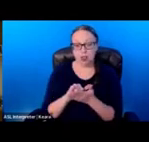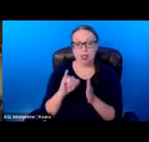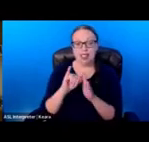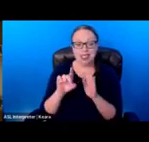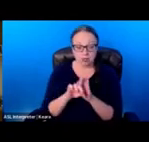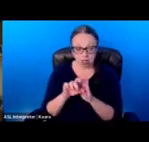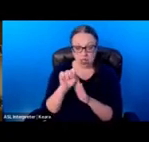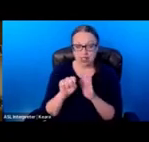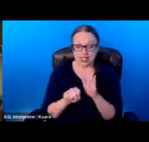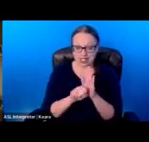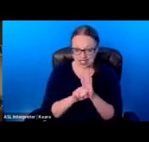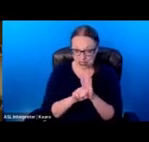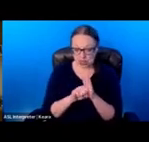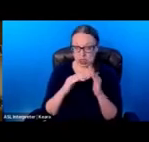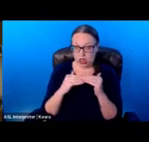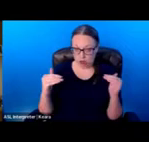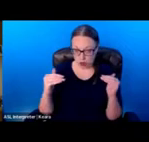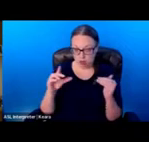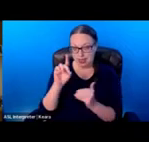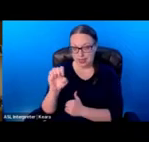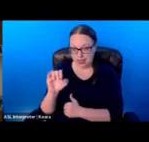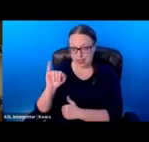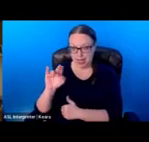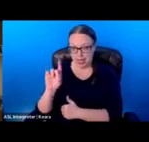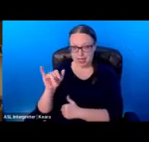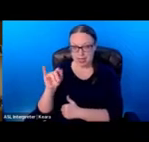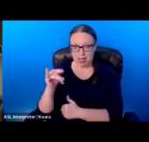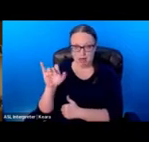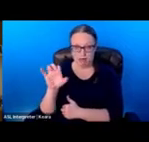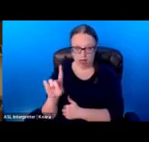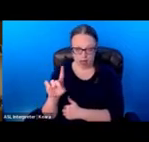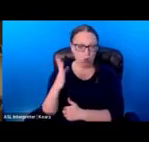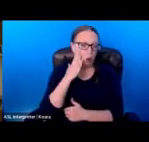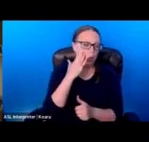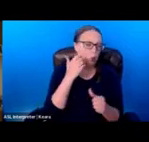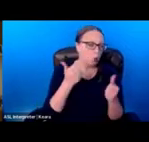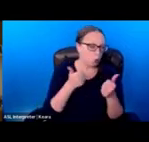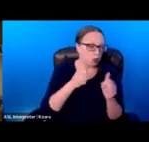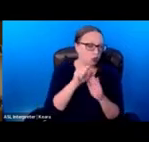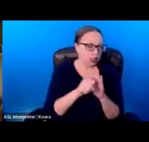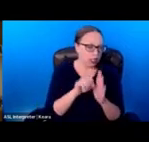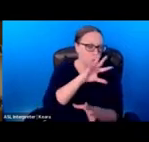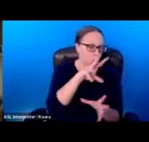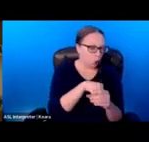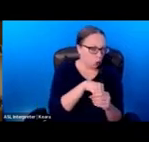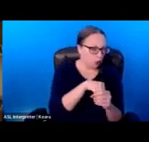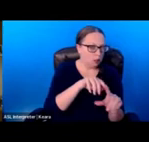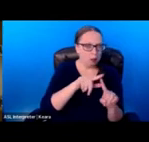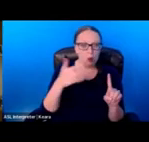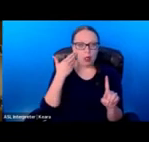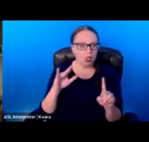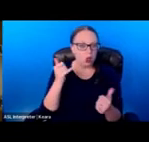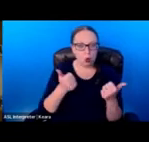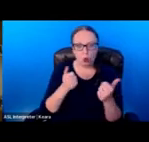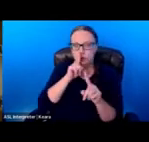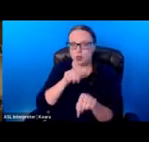level, meaning that while we knew which states were included in the data, we did not know which responses were